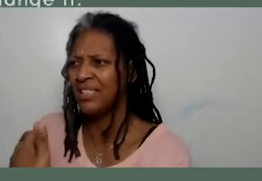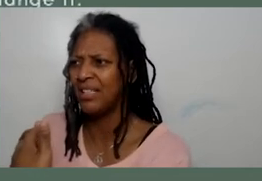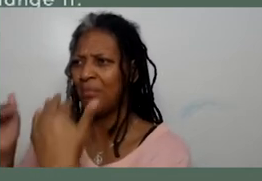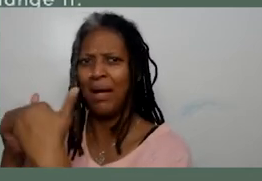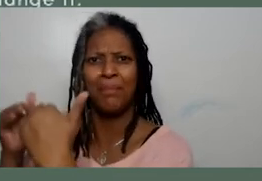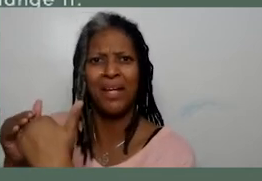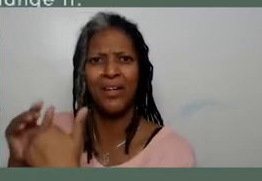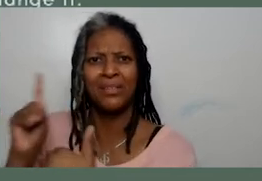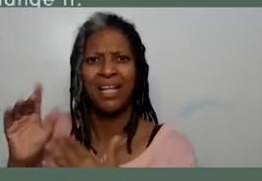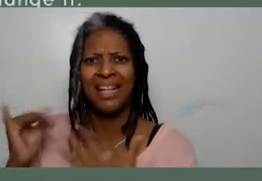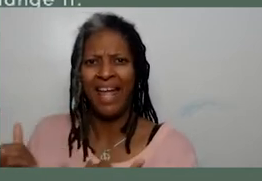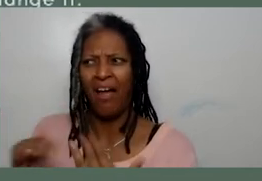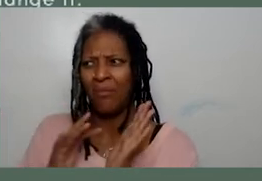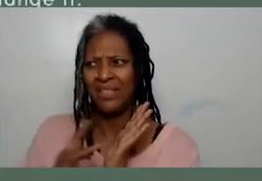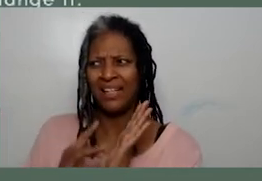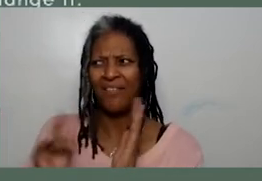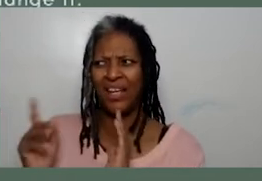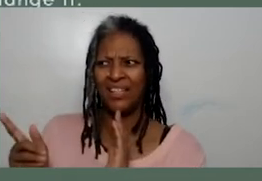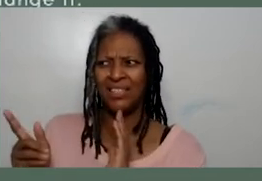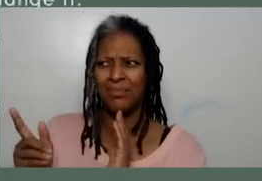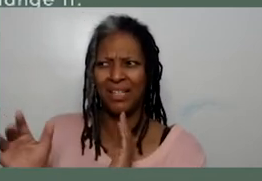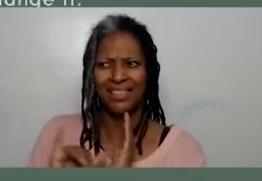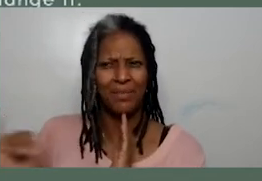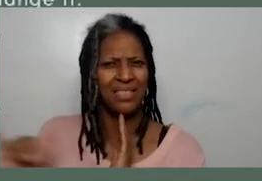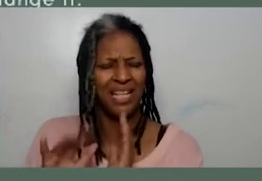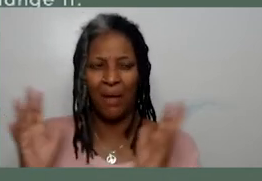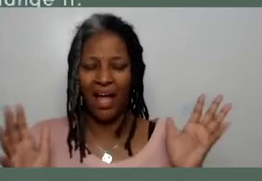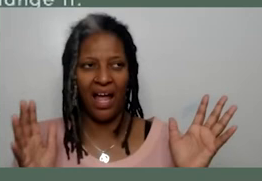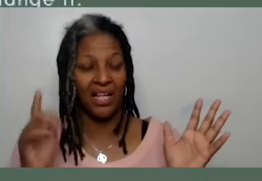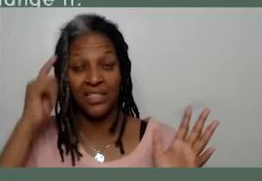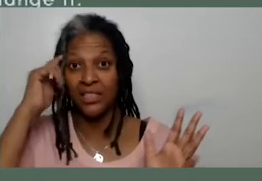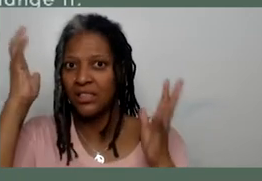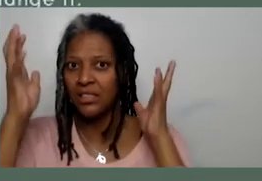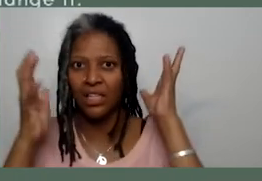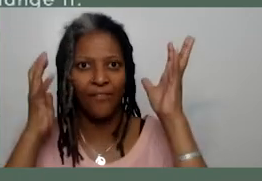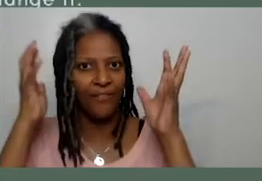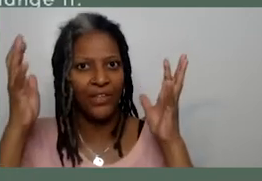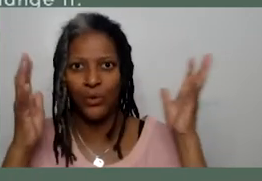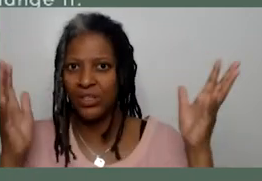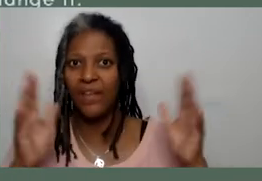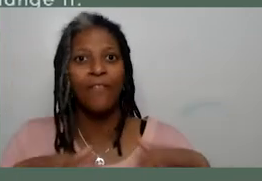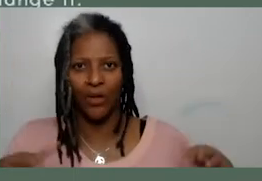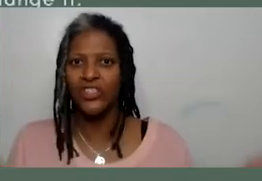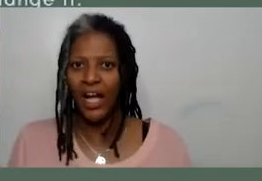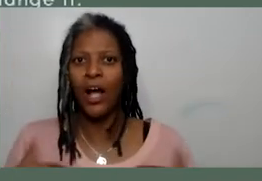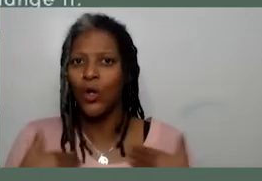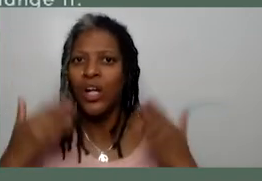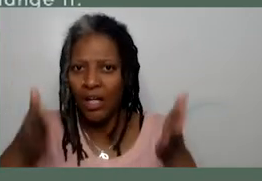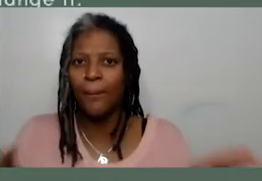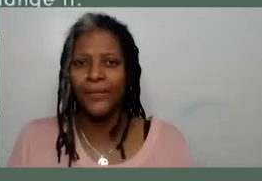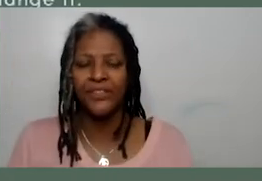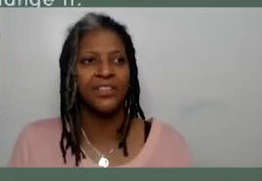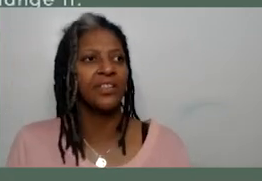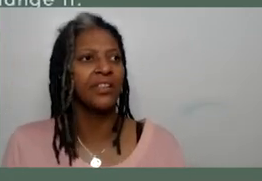being like my peers. How do I navigate the world? And then adulthood, settling into who you are and who you want to